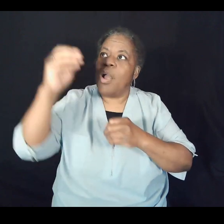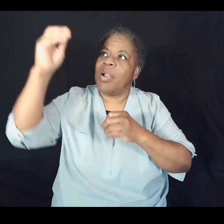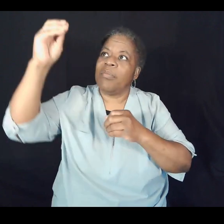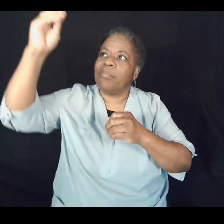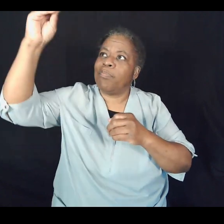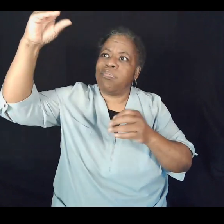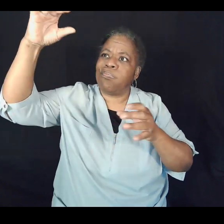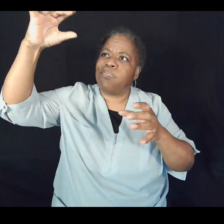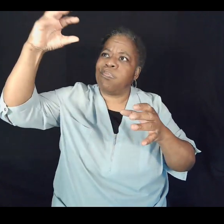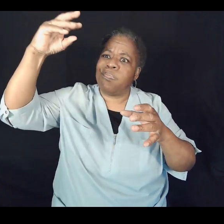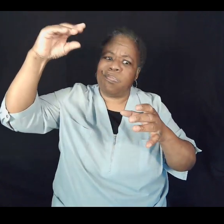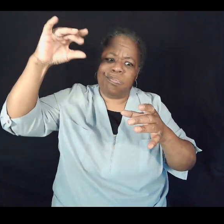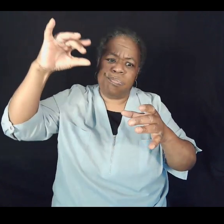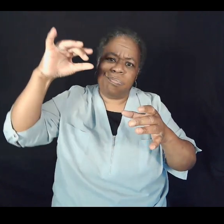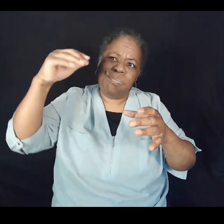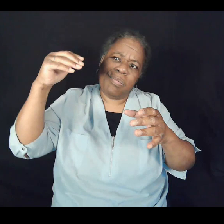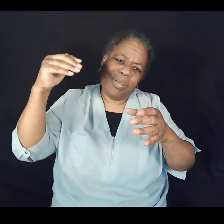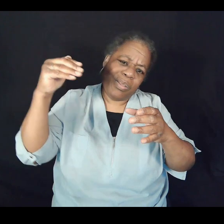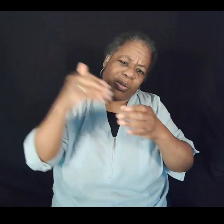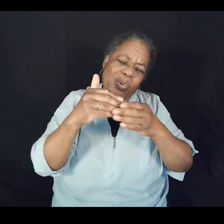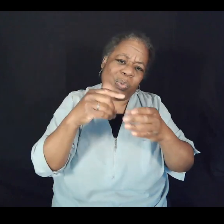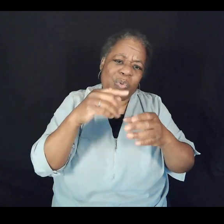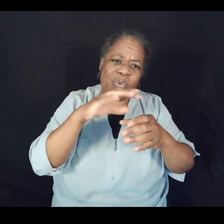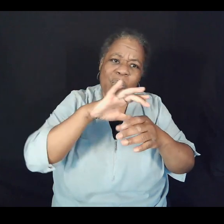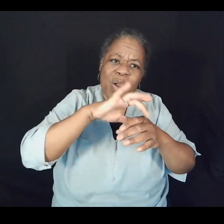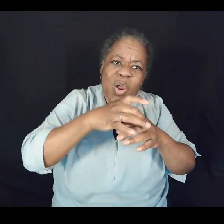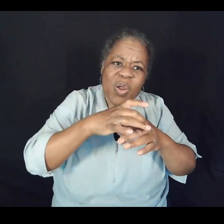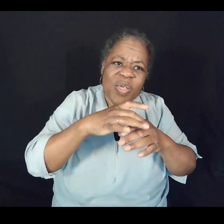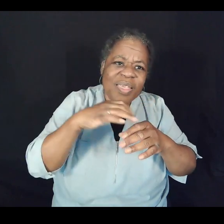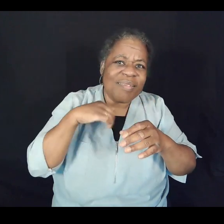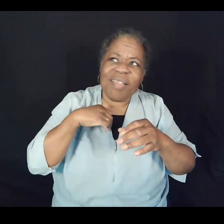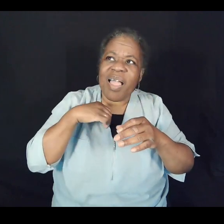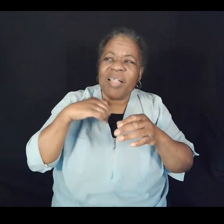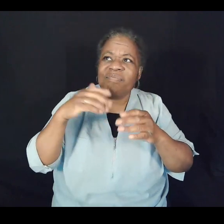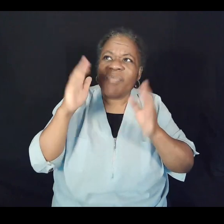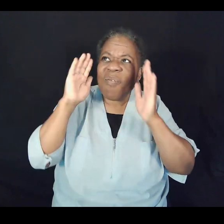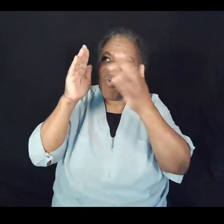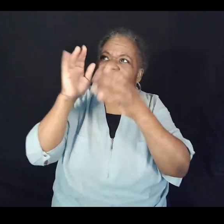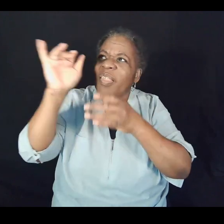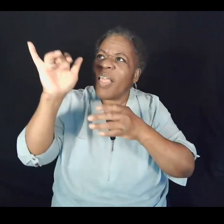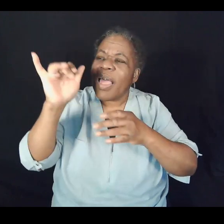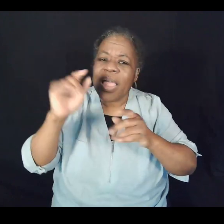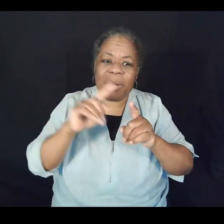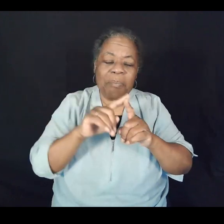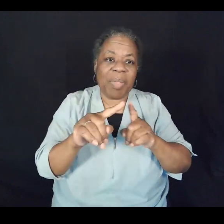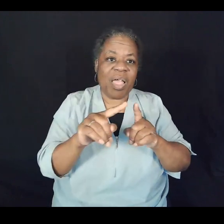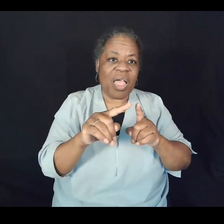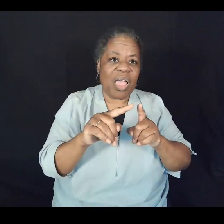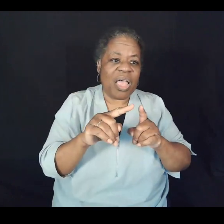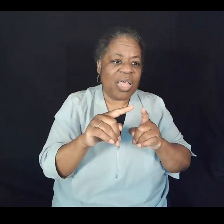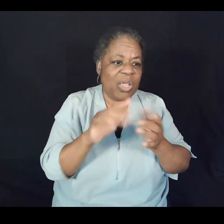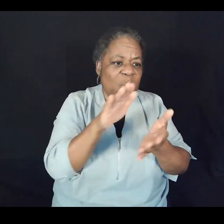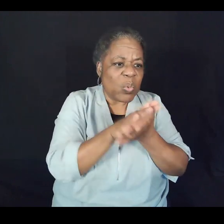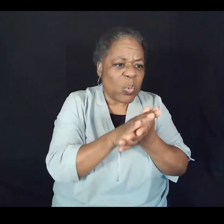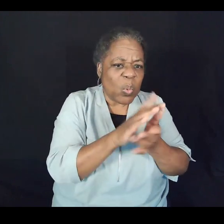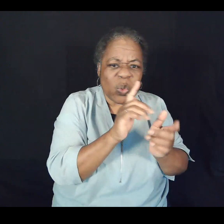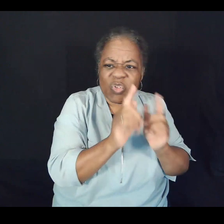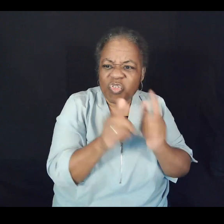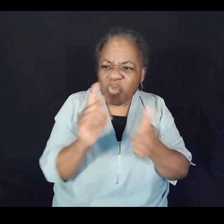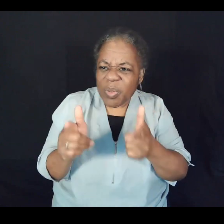my mind as much as living in a society where there are school shootings and countless other acts of gun